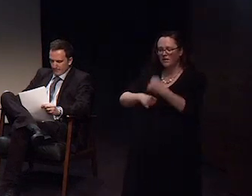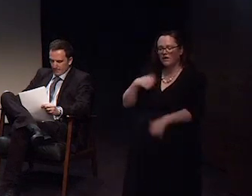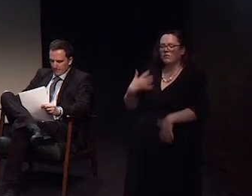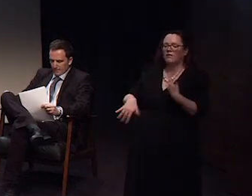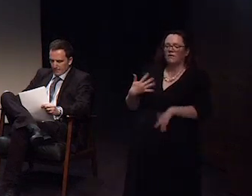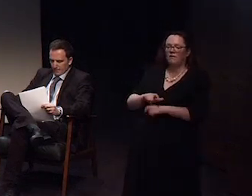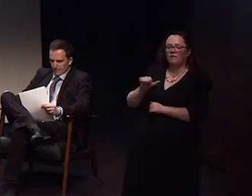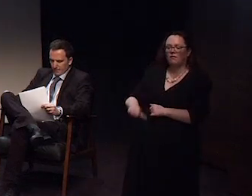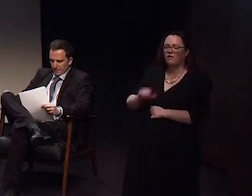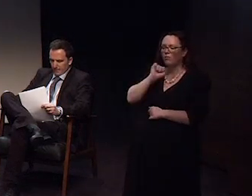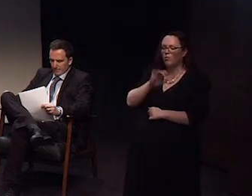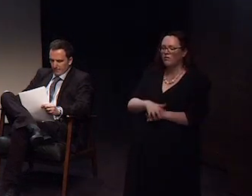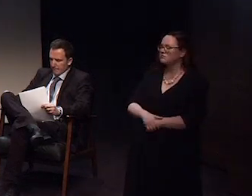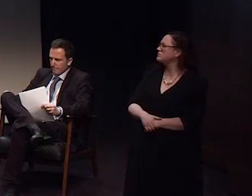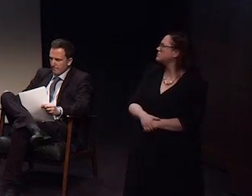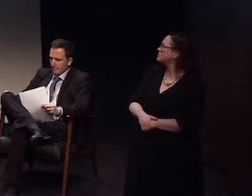some comfort.